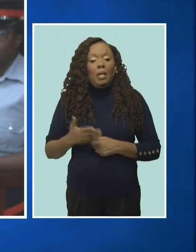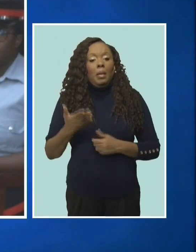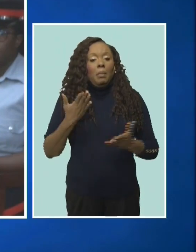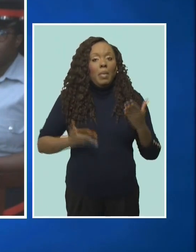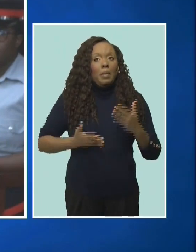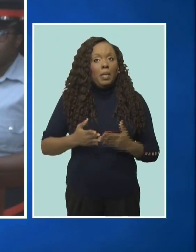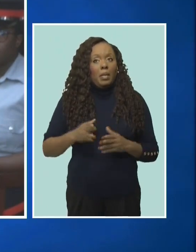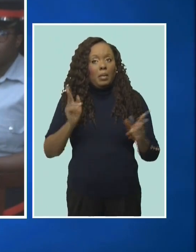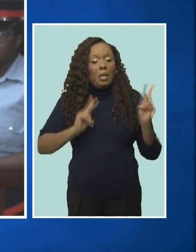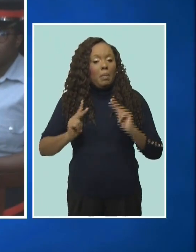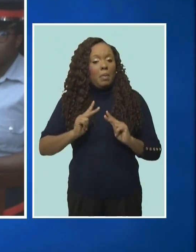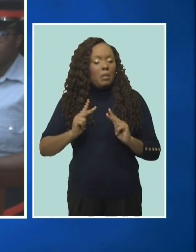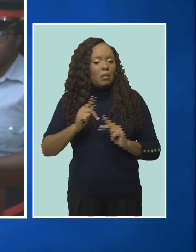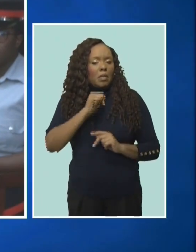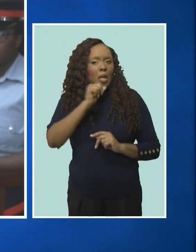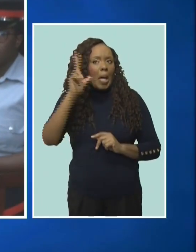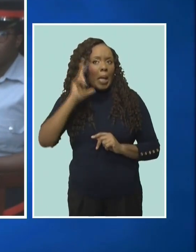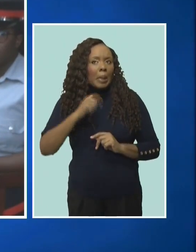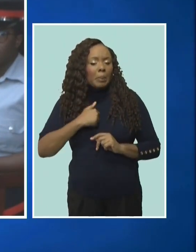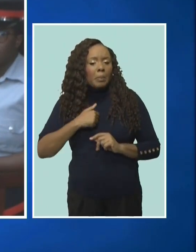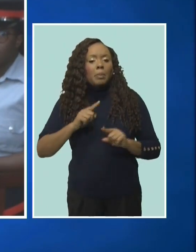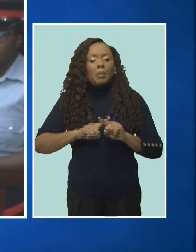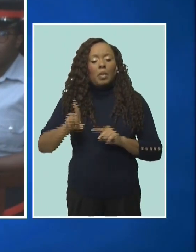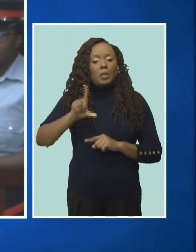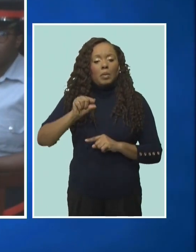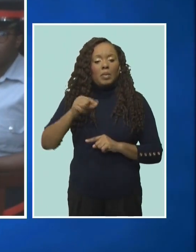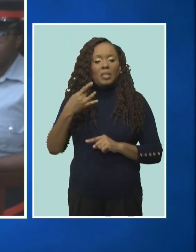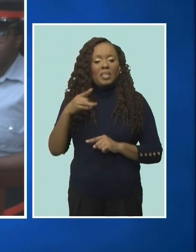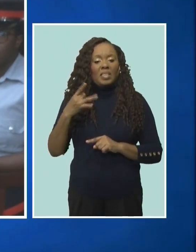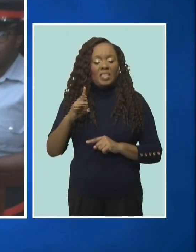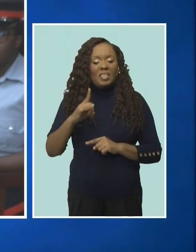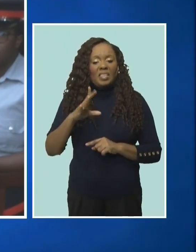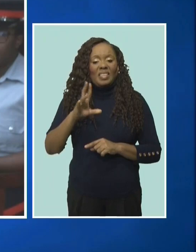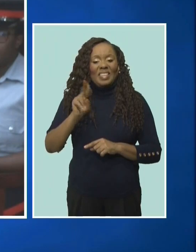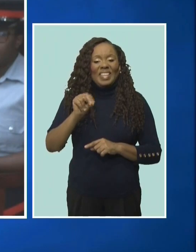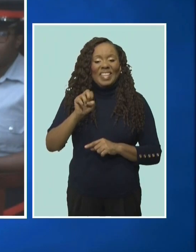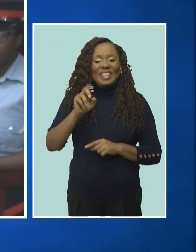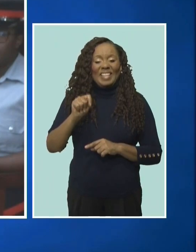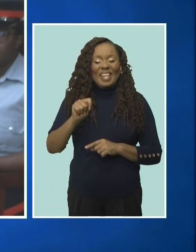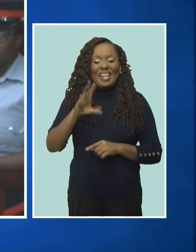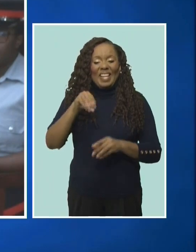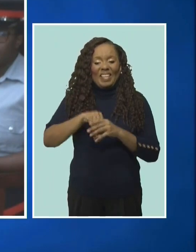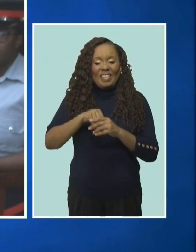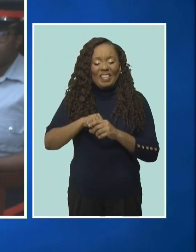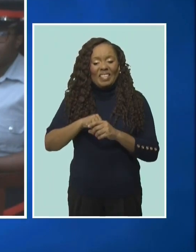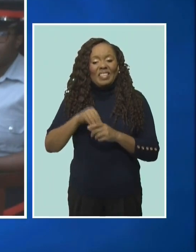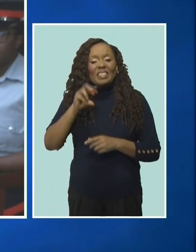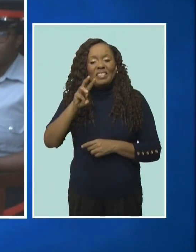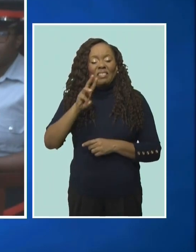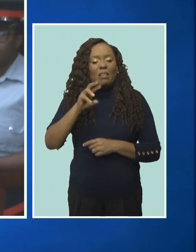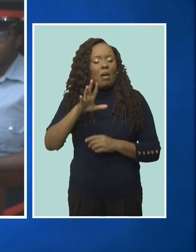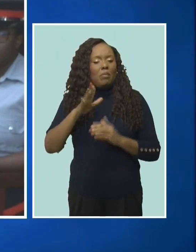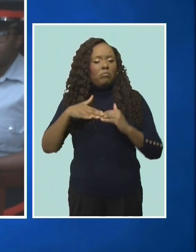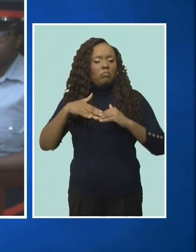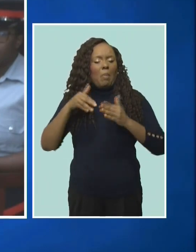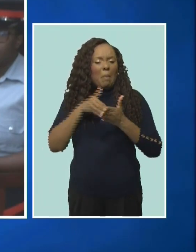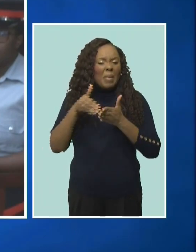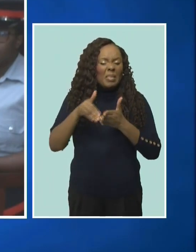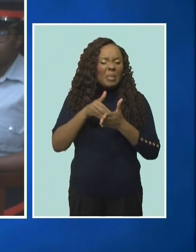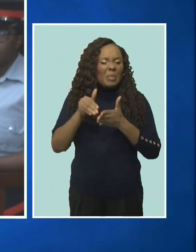in 2018, Mr. President, the net foreign direct investment was $464.8 million.